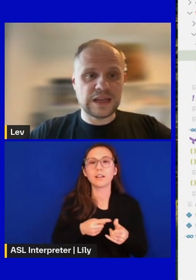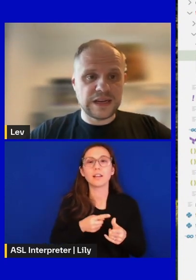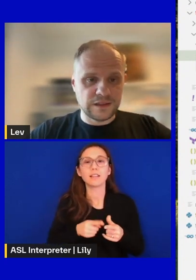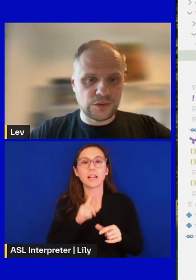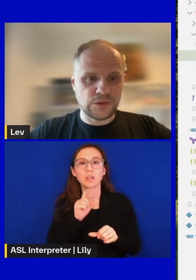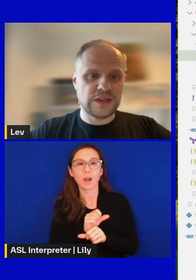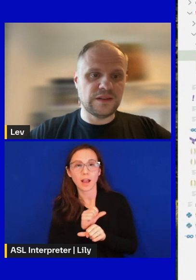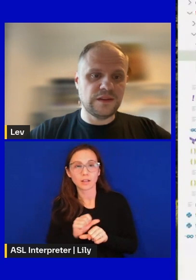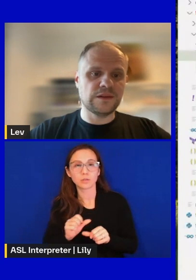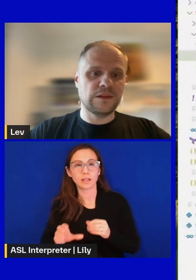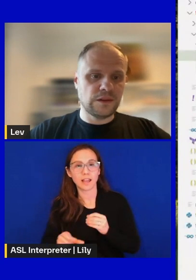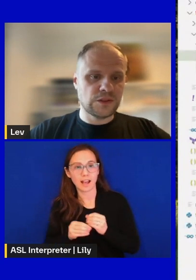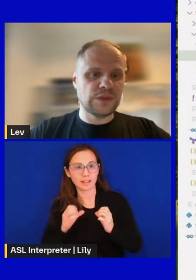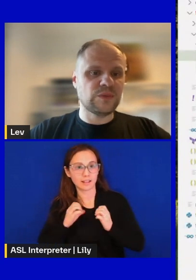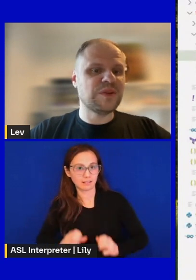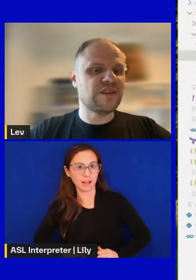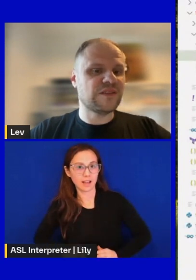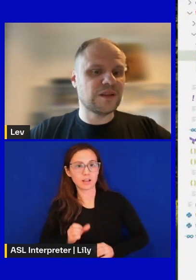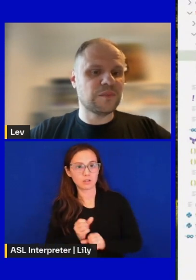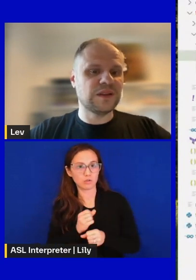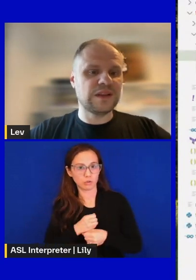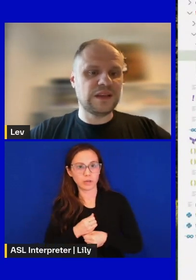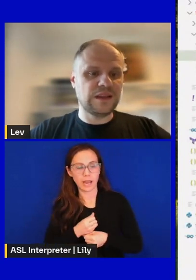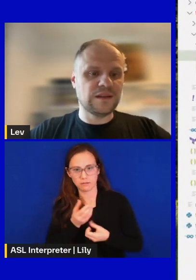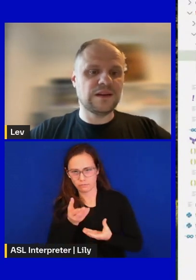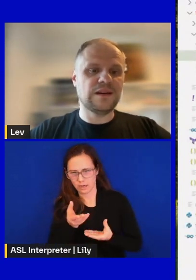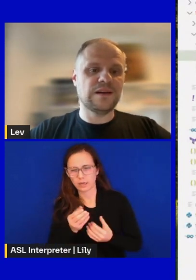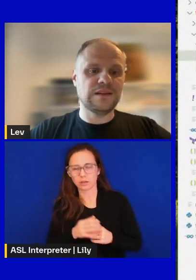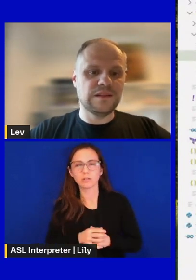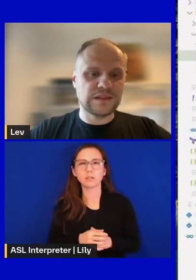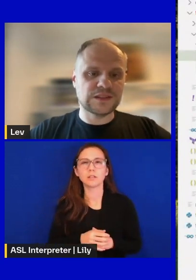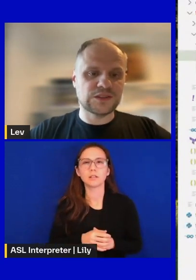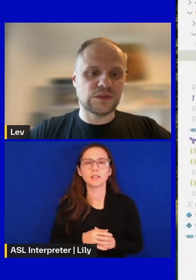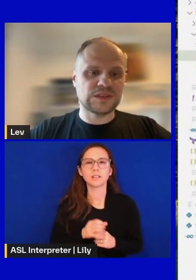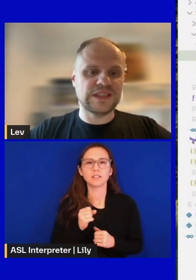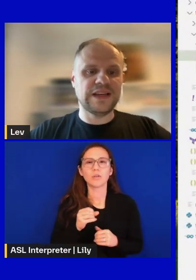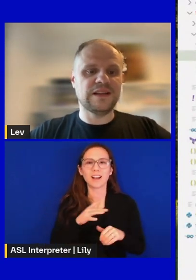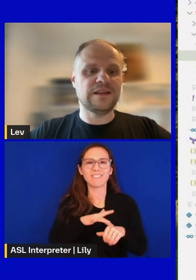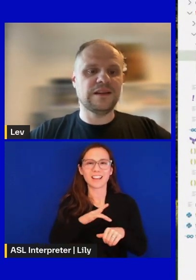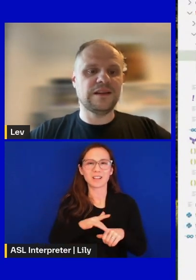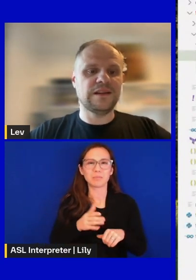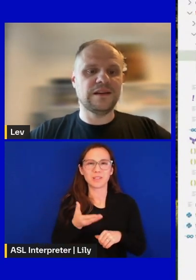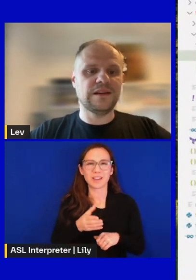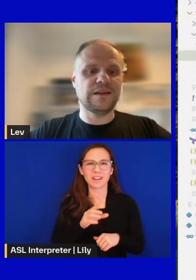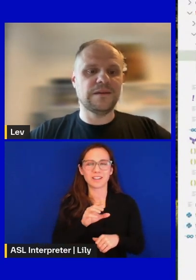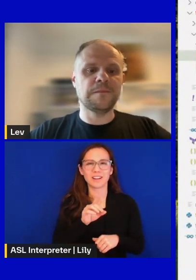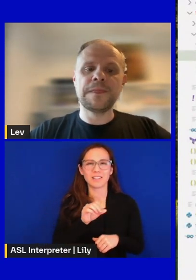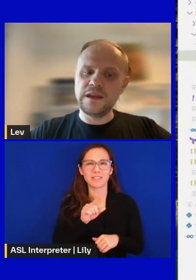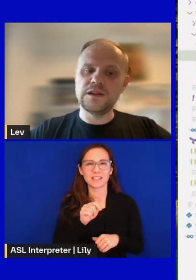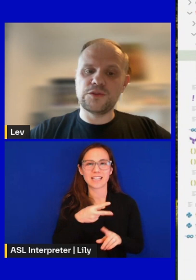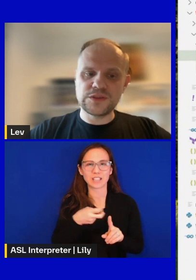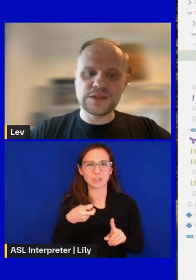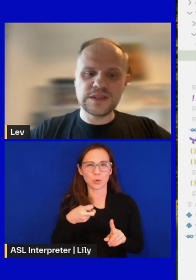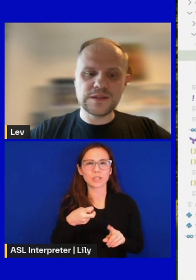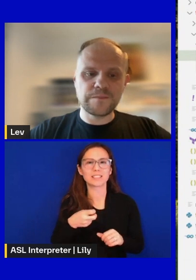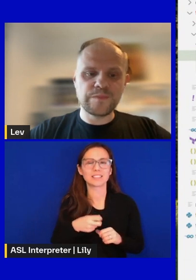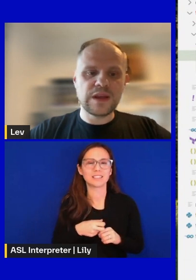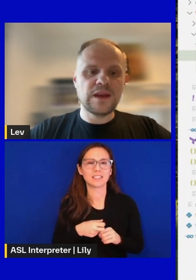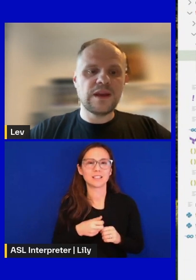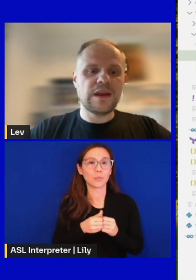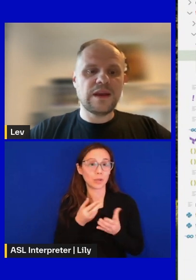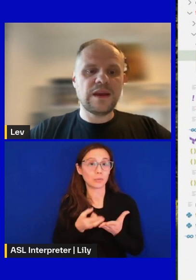this client that you create here, so it will be available in data source and in the